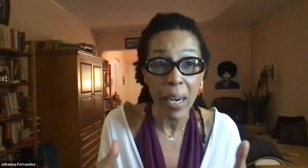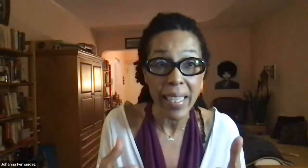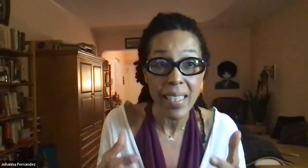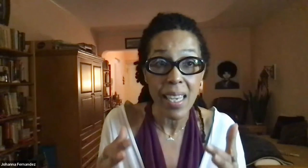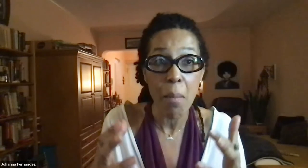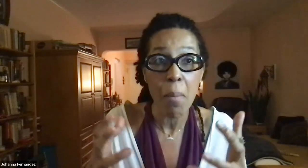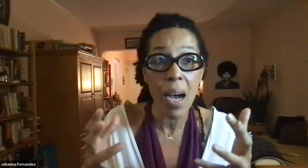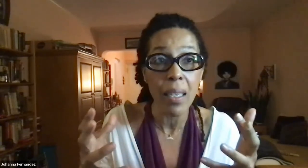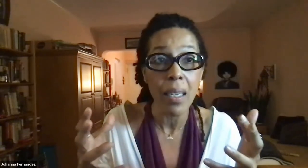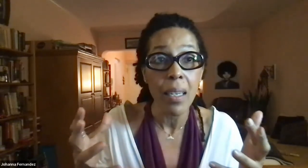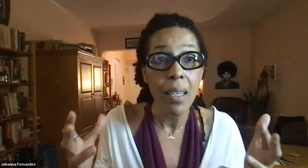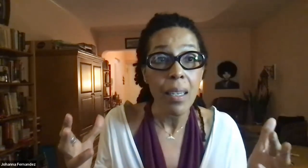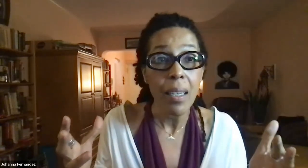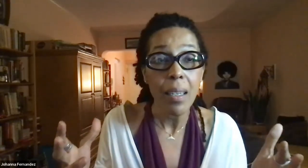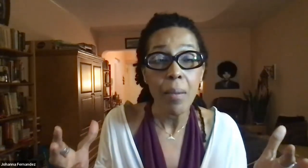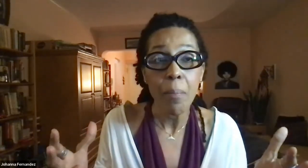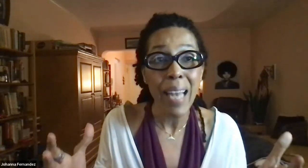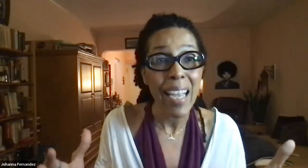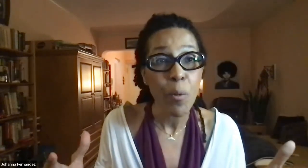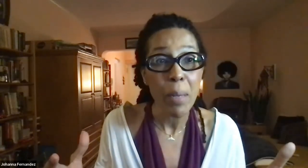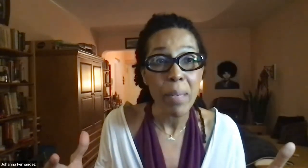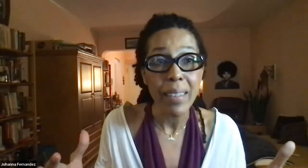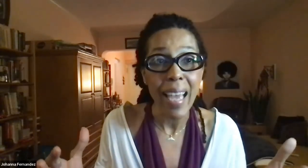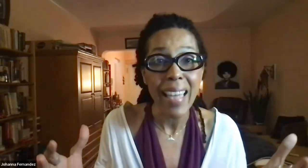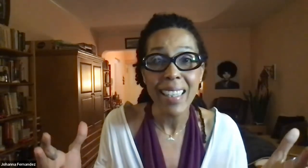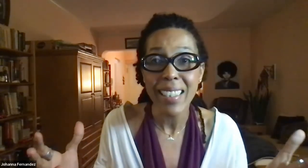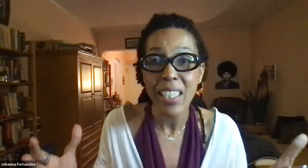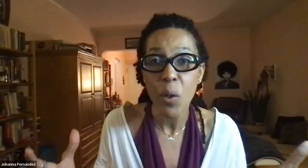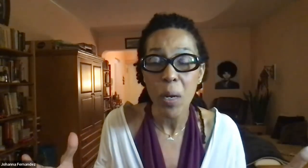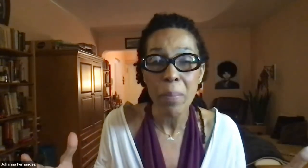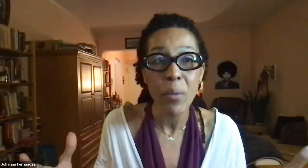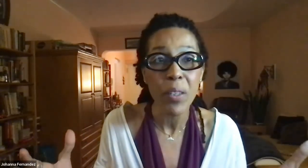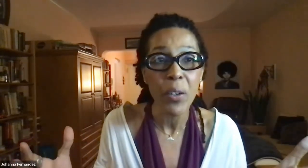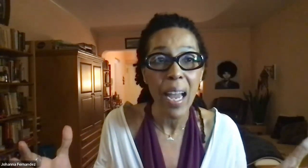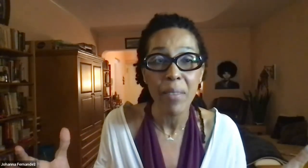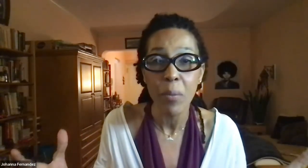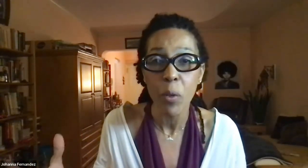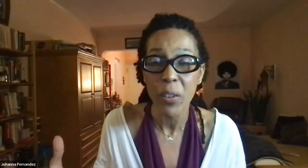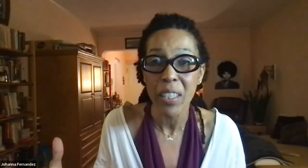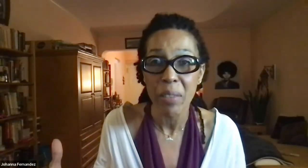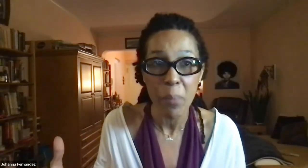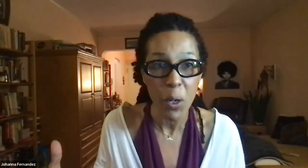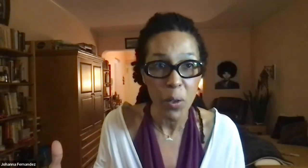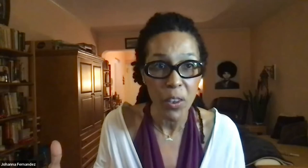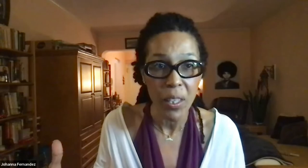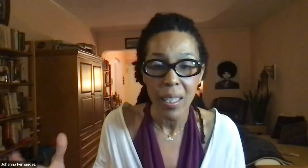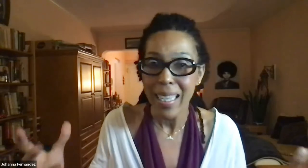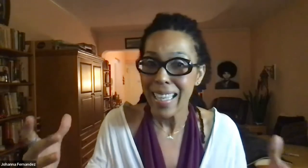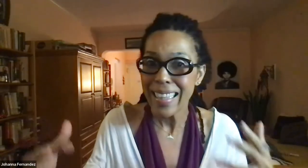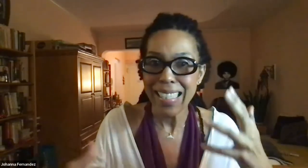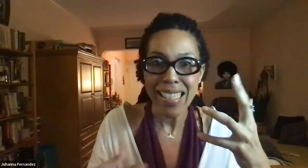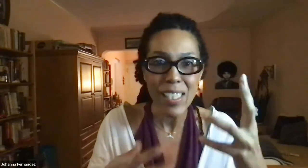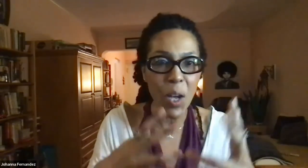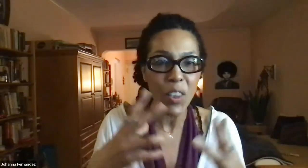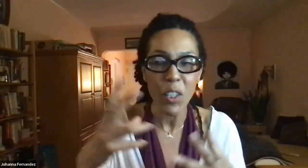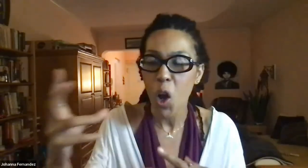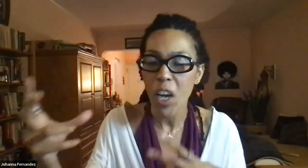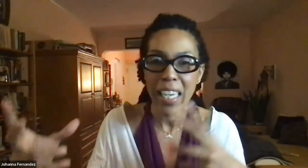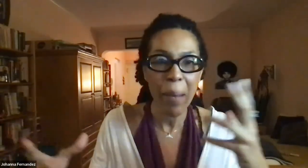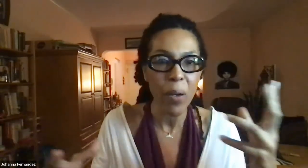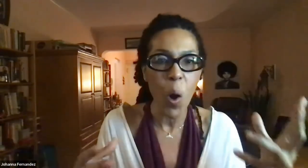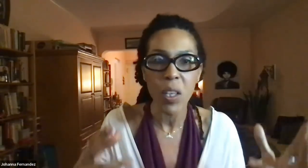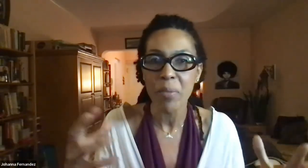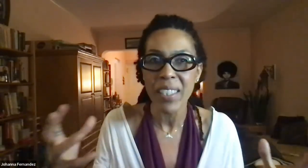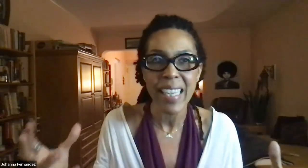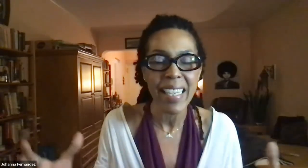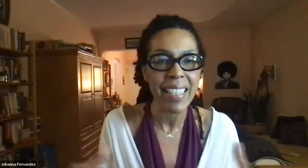Mortality rates among Black women and Latino women when they're giving birth. This is, they're